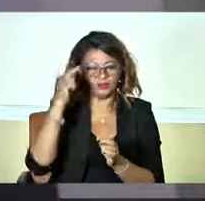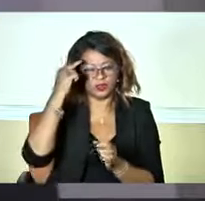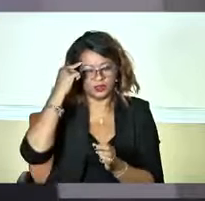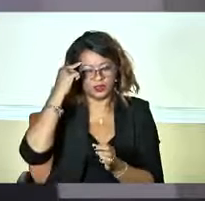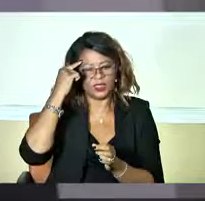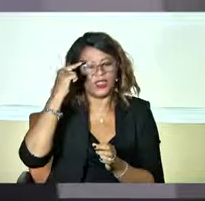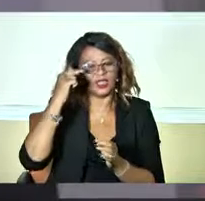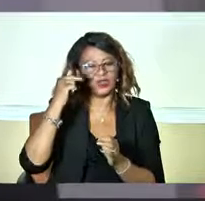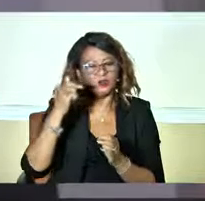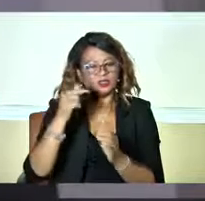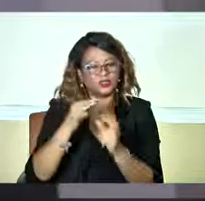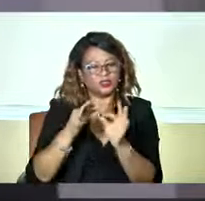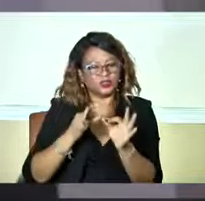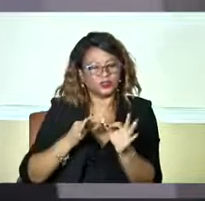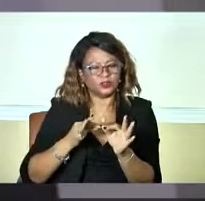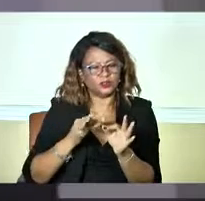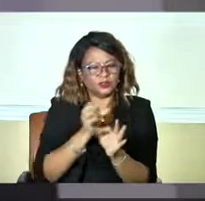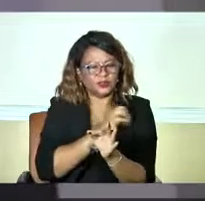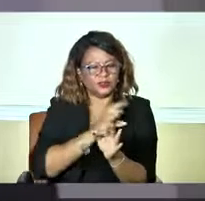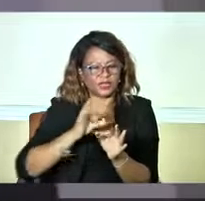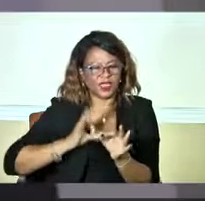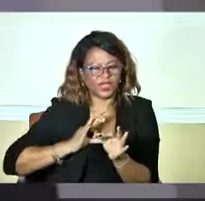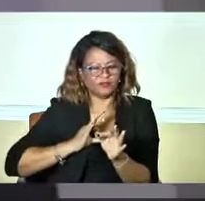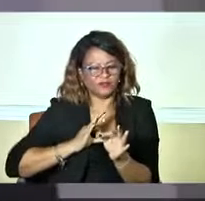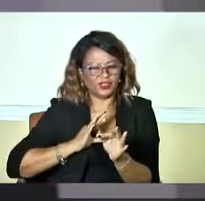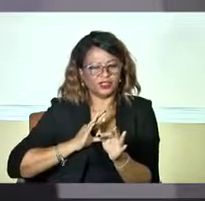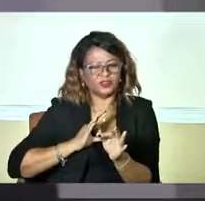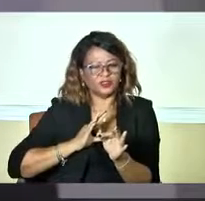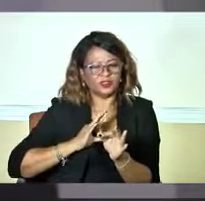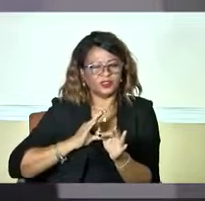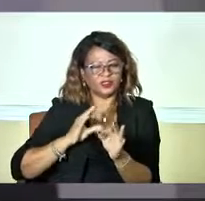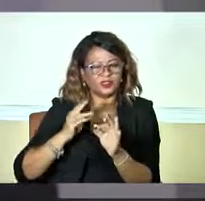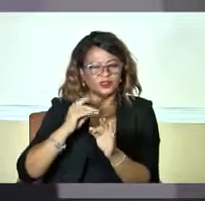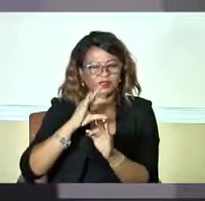see a reduction in the staff needed in the civil service?